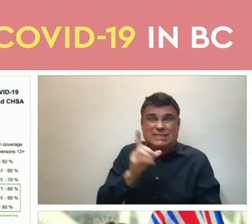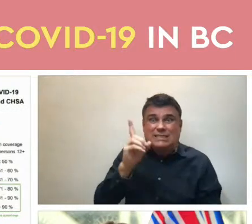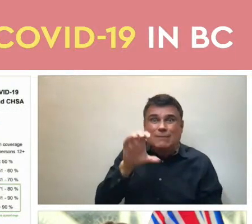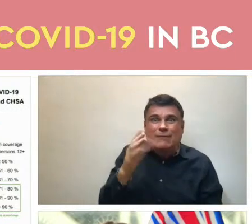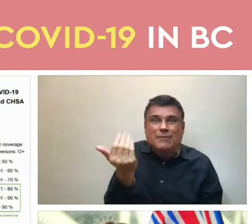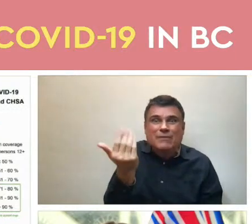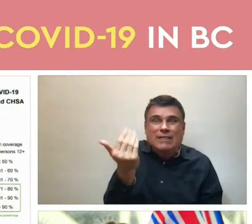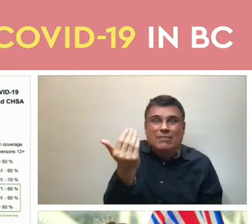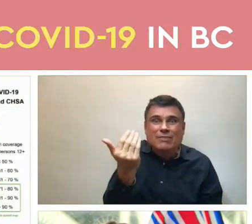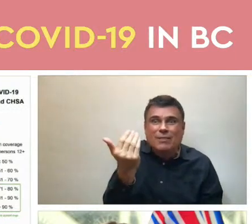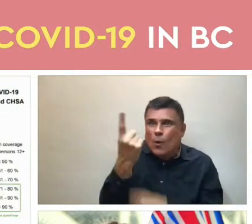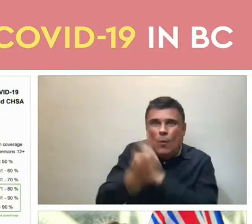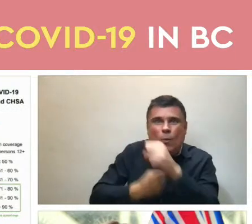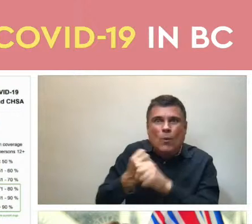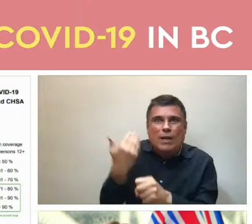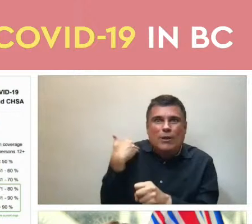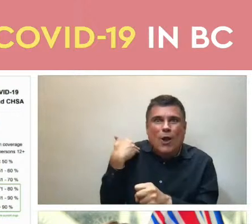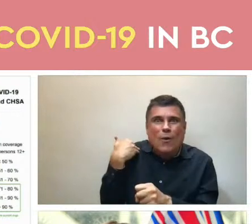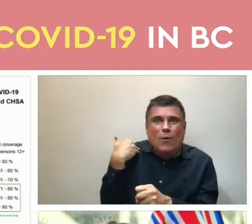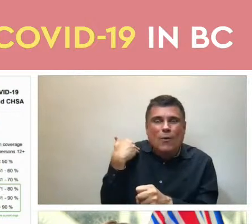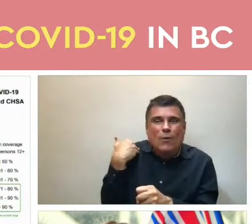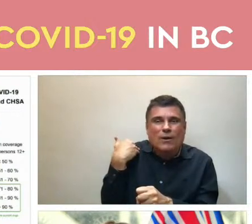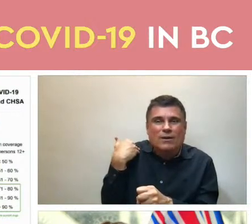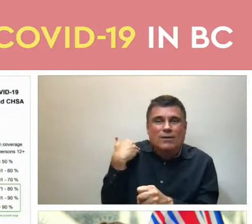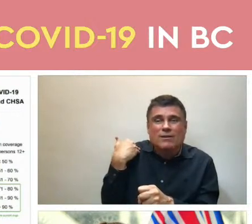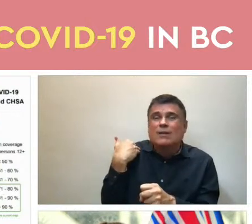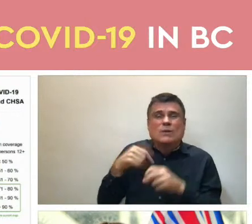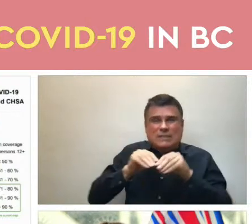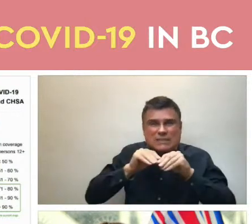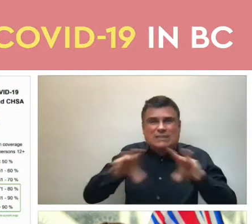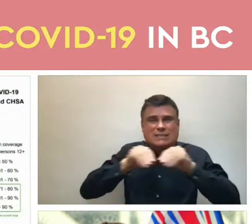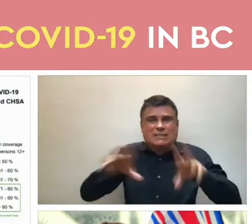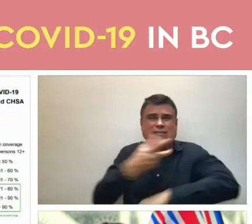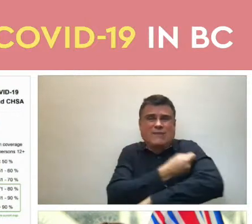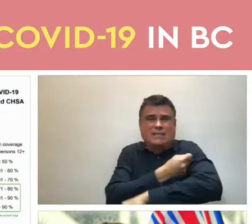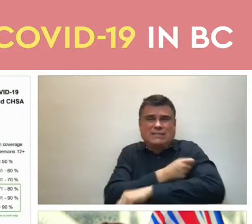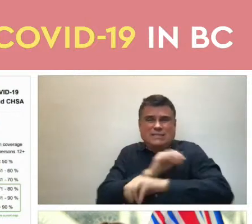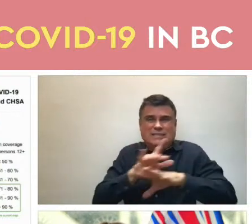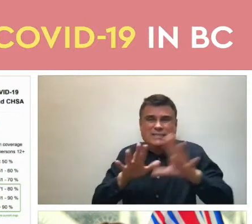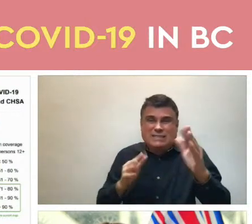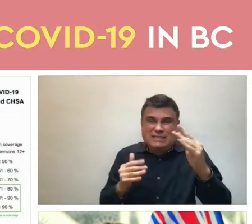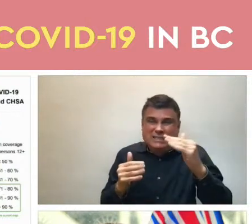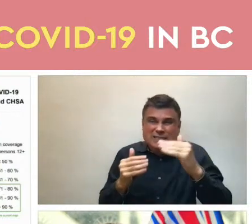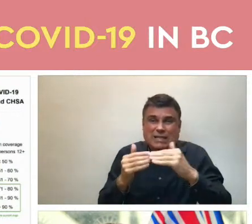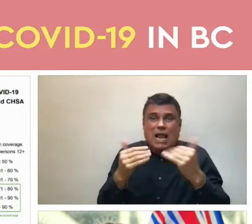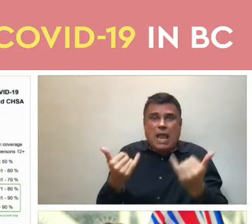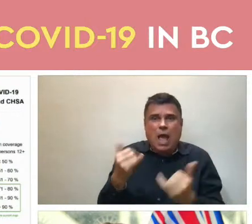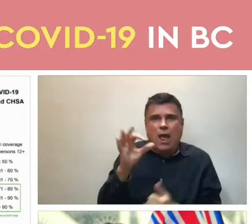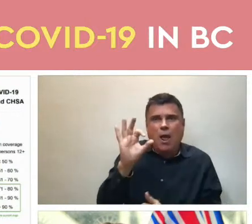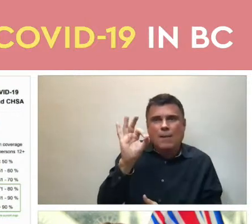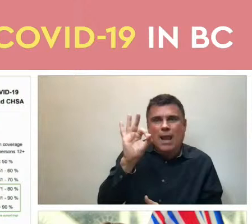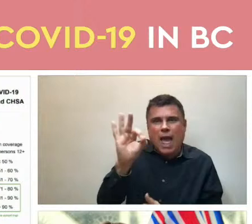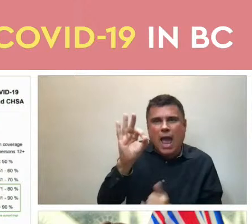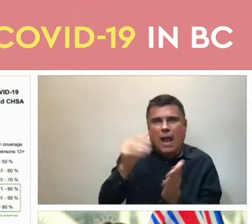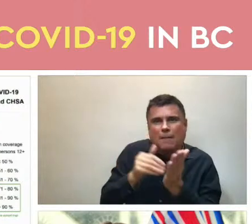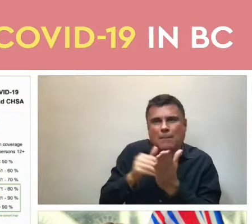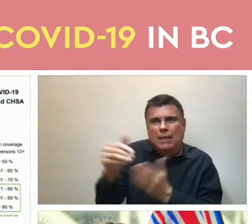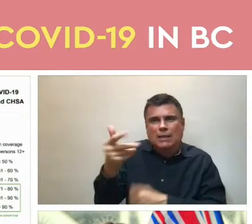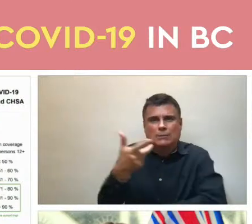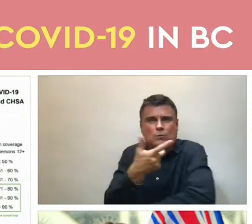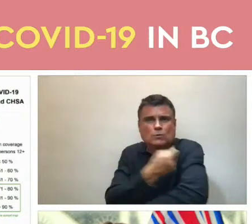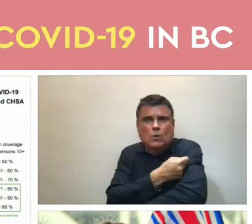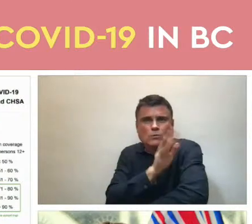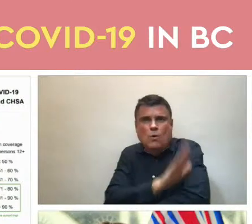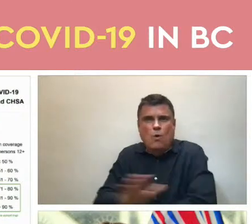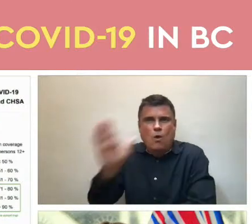million doses of vaccine have been delivered across the province. We see now that across